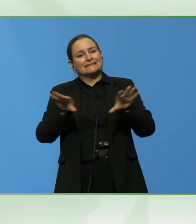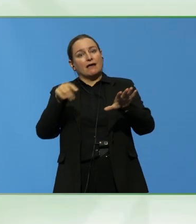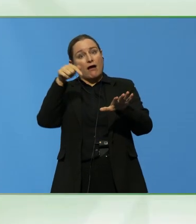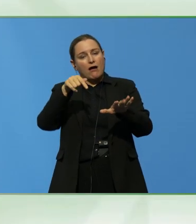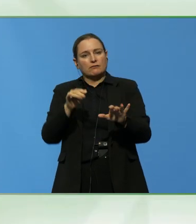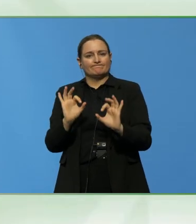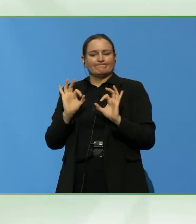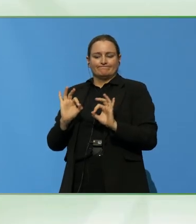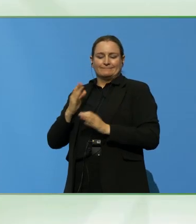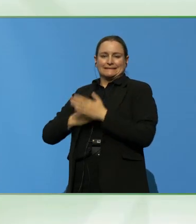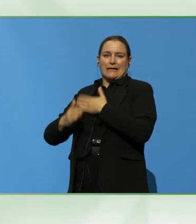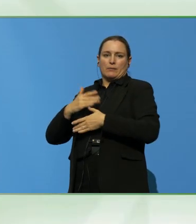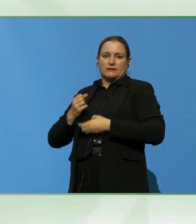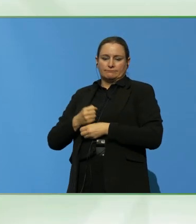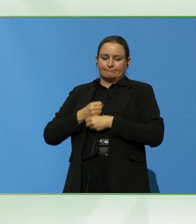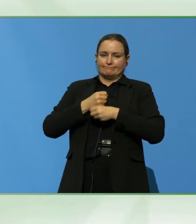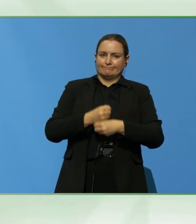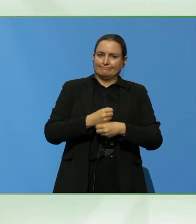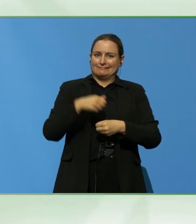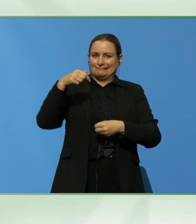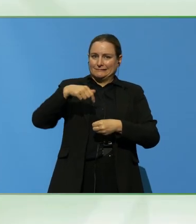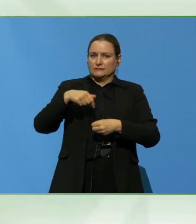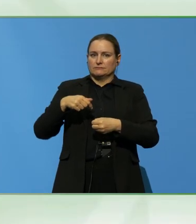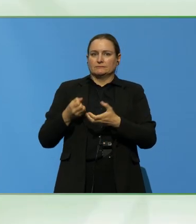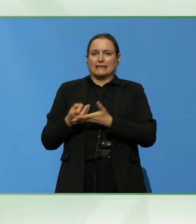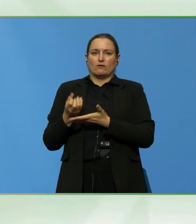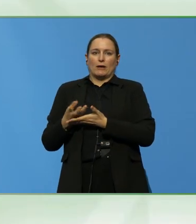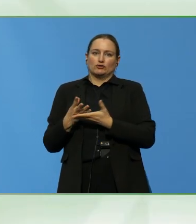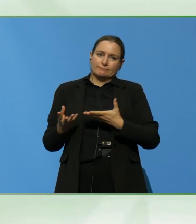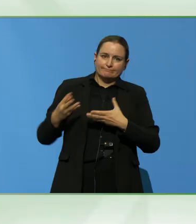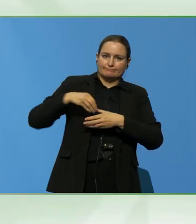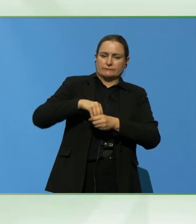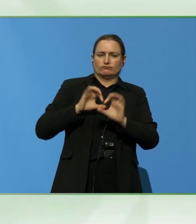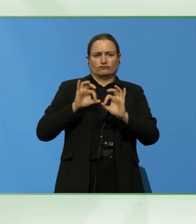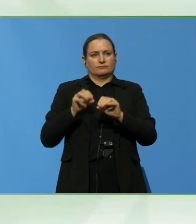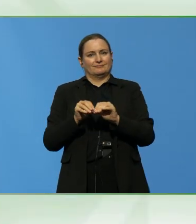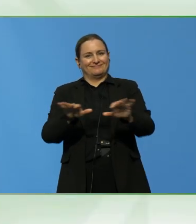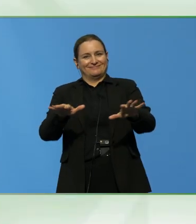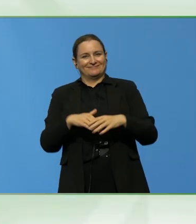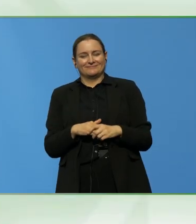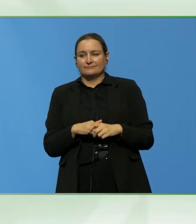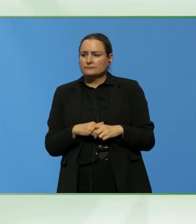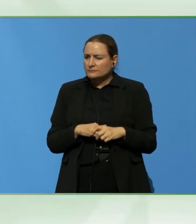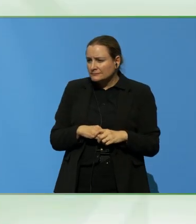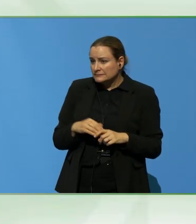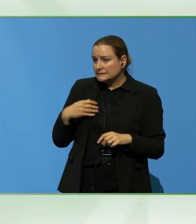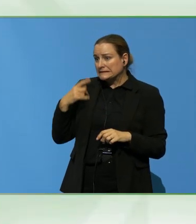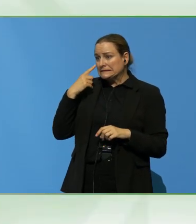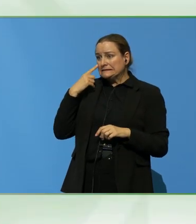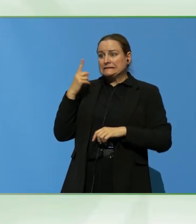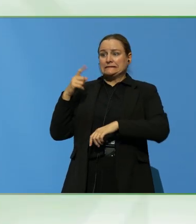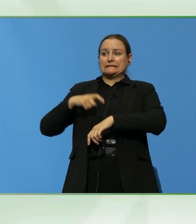I'd like to build on that, Irmgarda, as I look at the clock and we're ticking down 2 minutes and 53